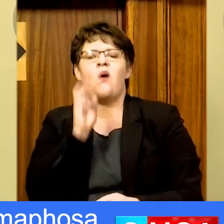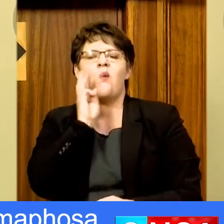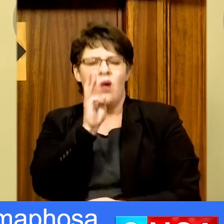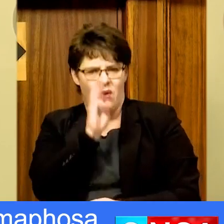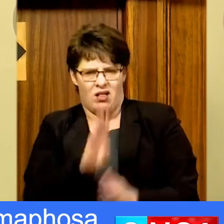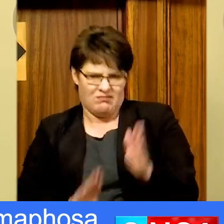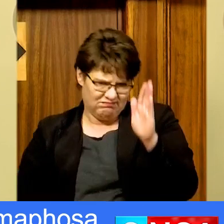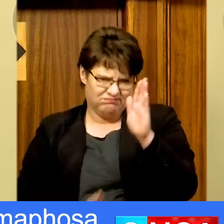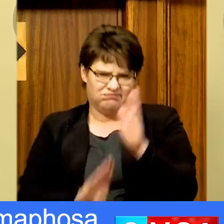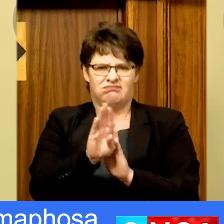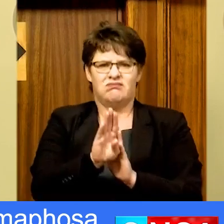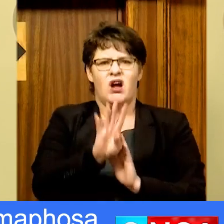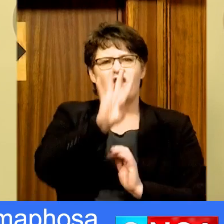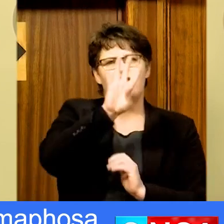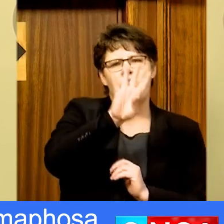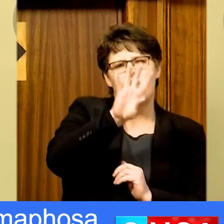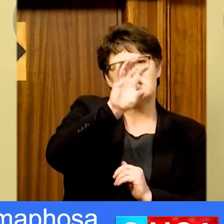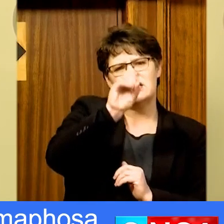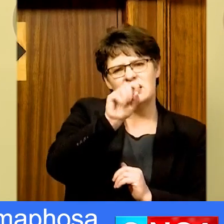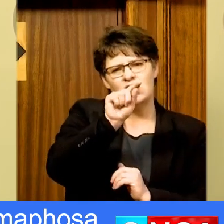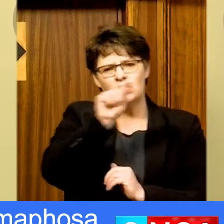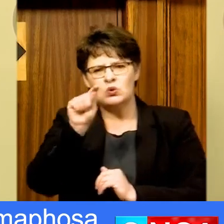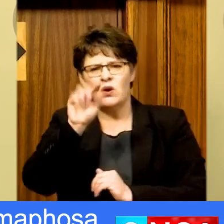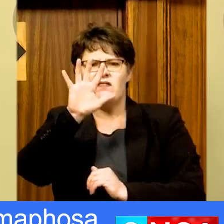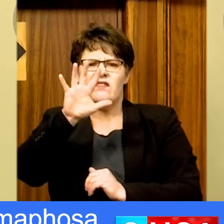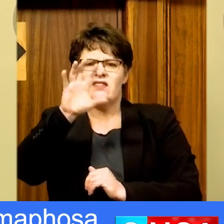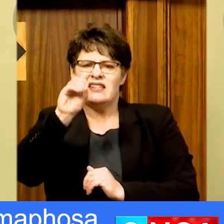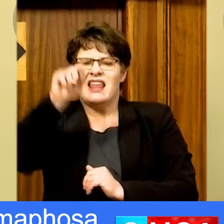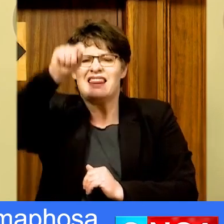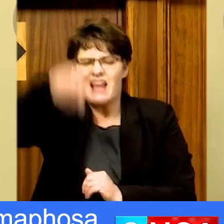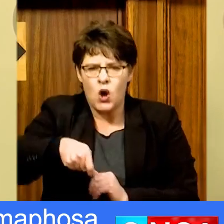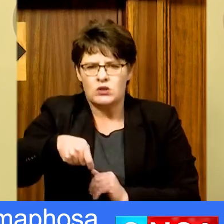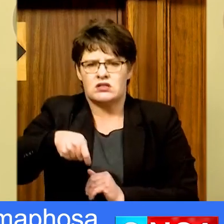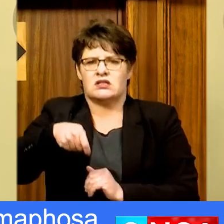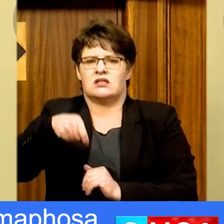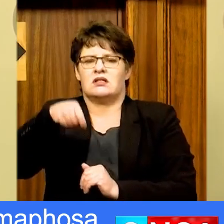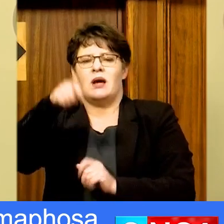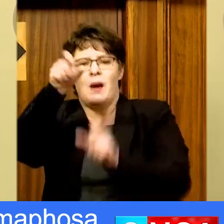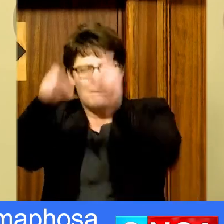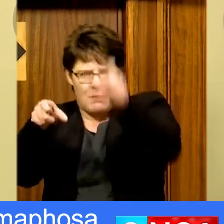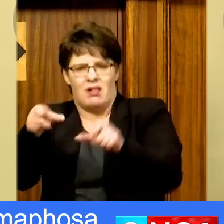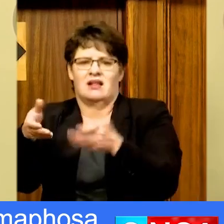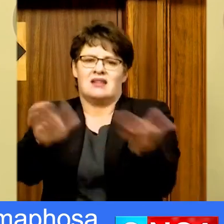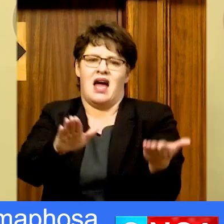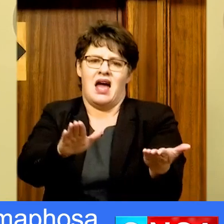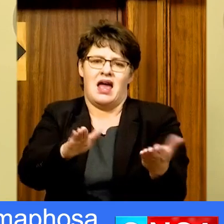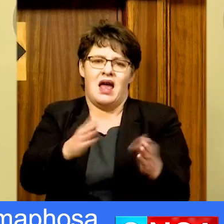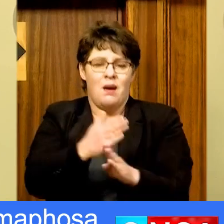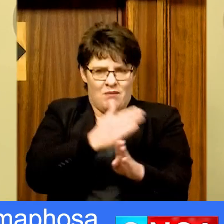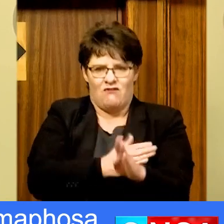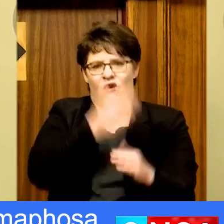have between 40 to 50,000 deaths before the end of this year.